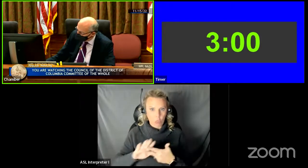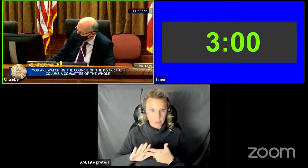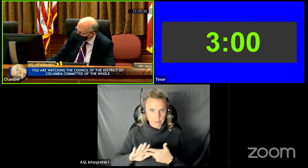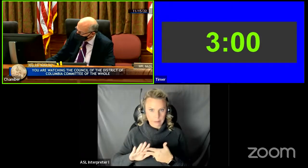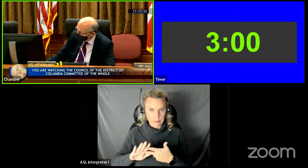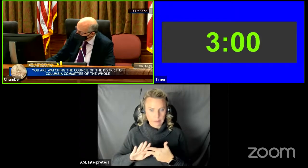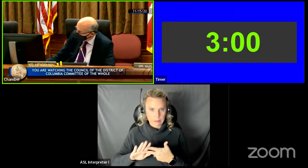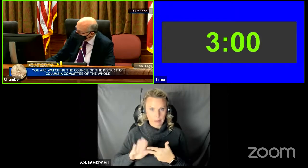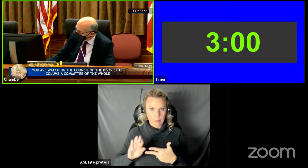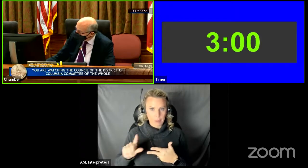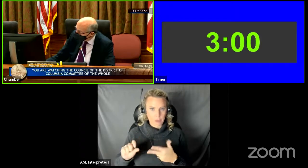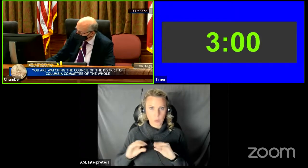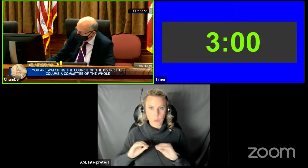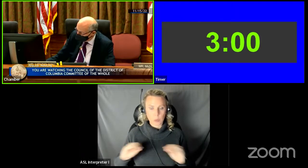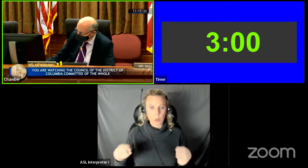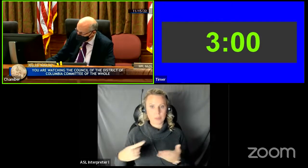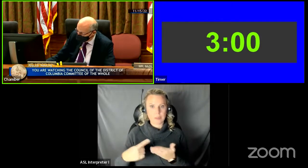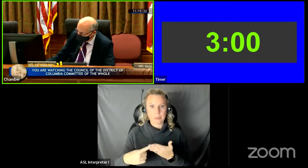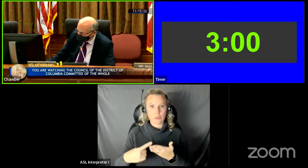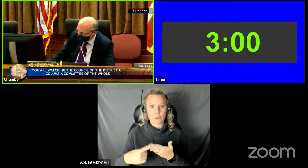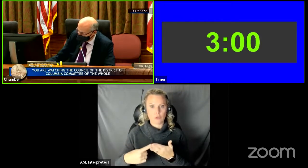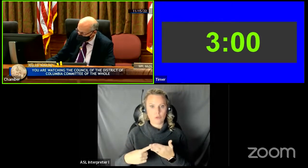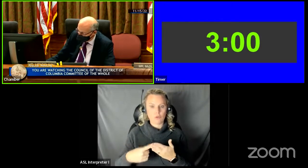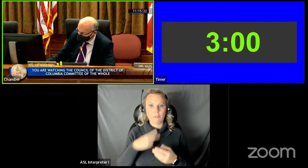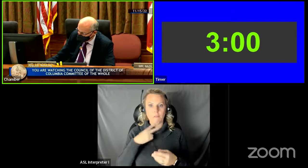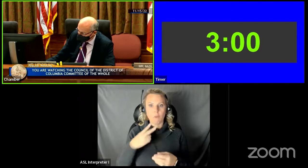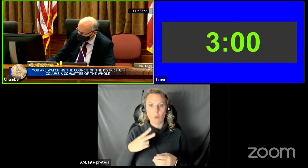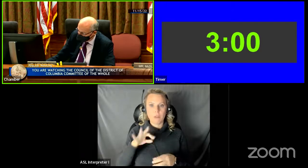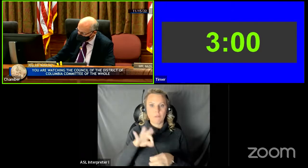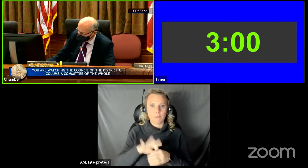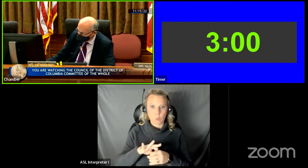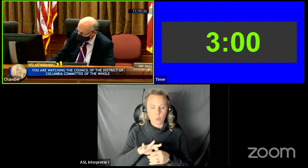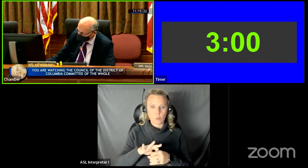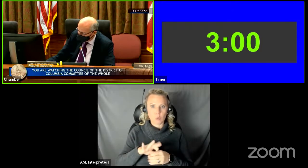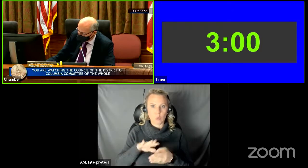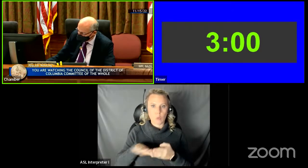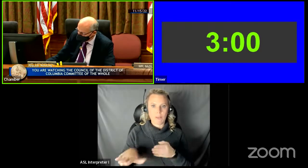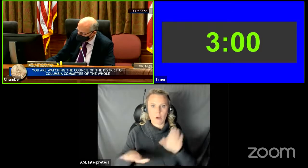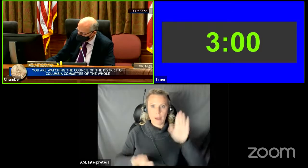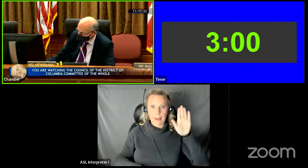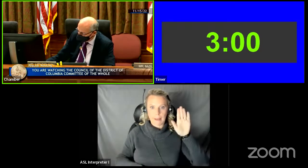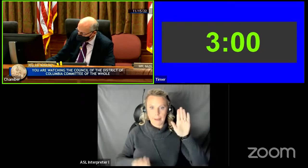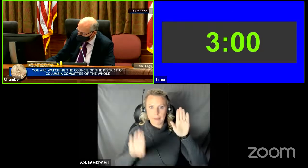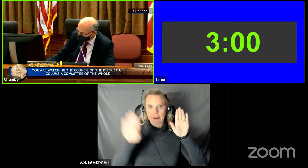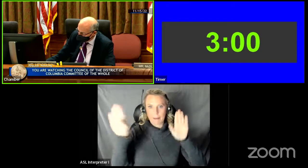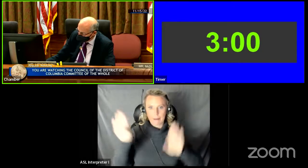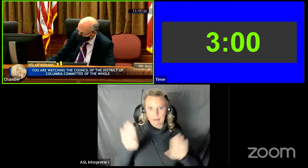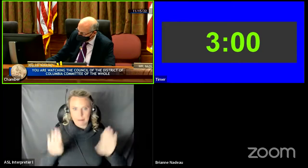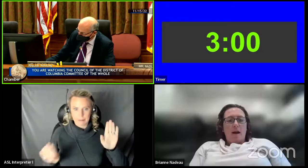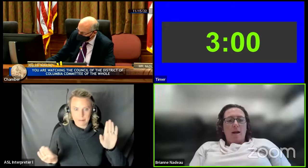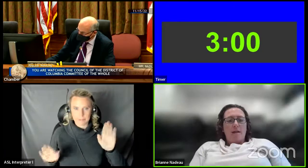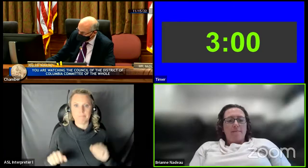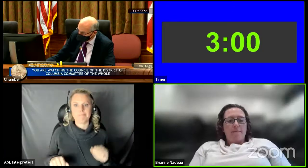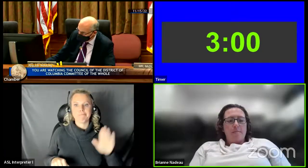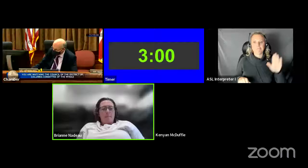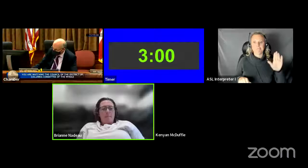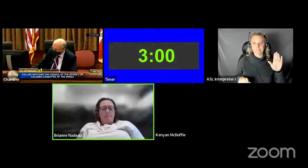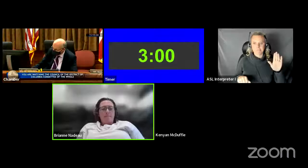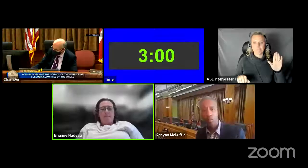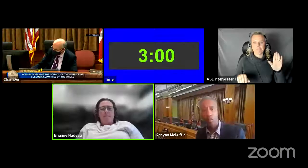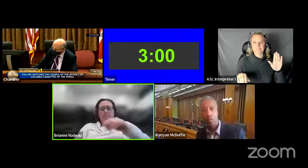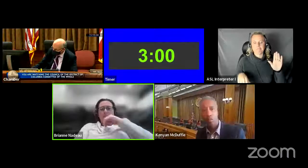If there's no discussion on a voice vote, all those in favor of waiving the rule, say aye. Aye. Aye. Aye. Aye.